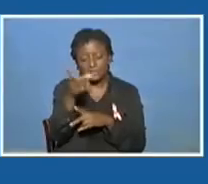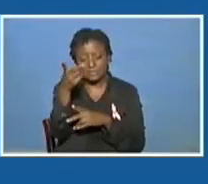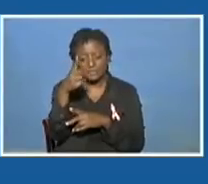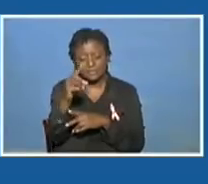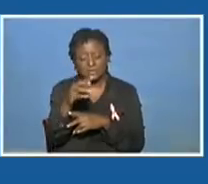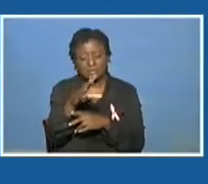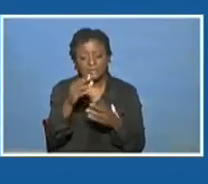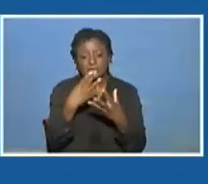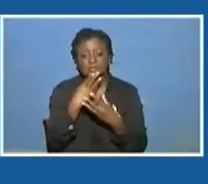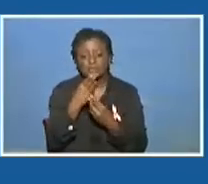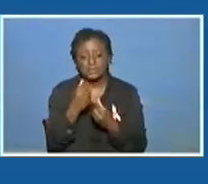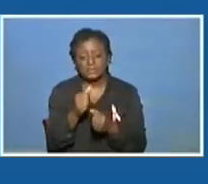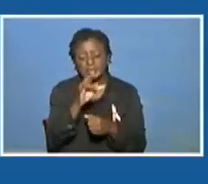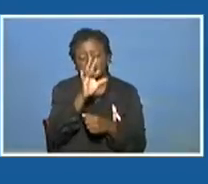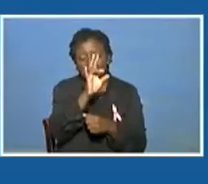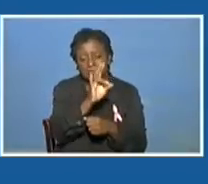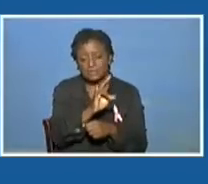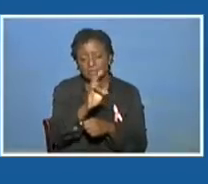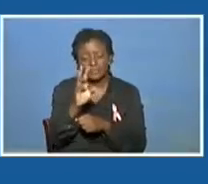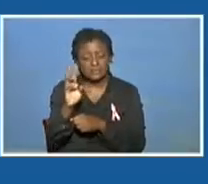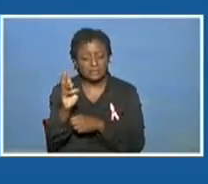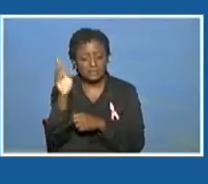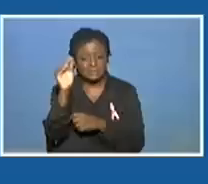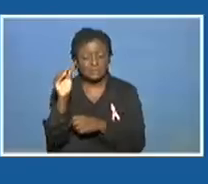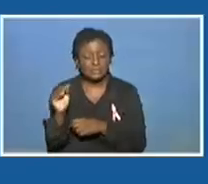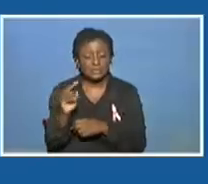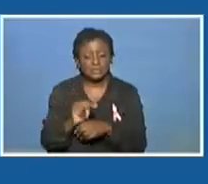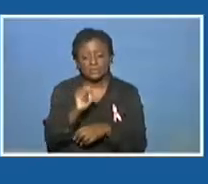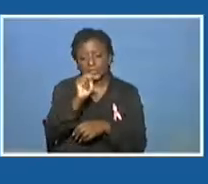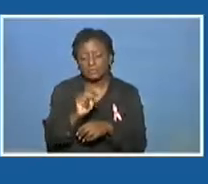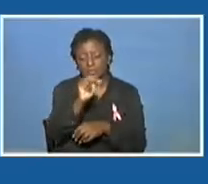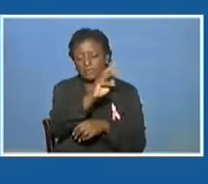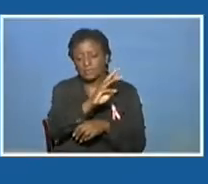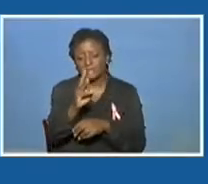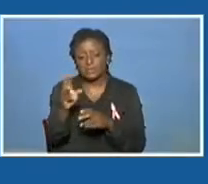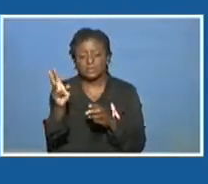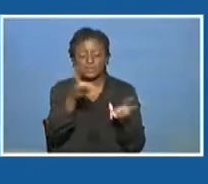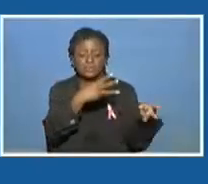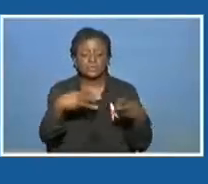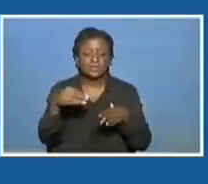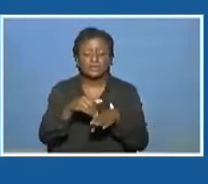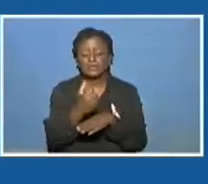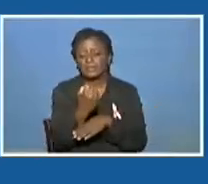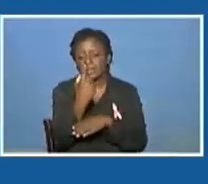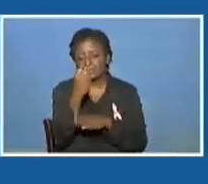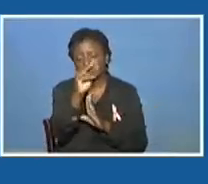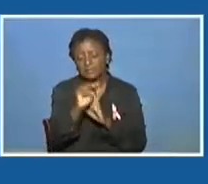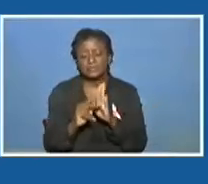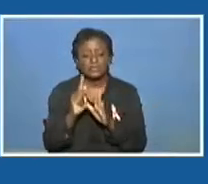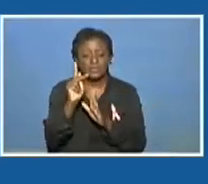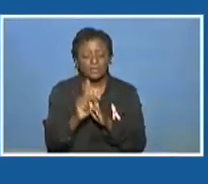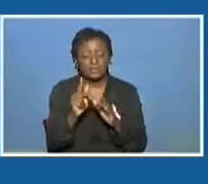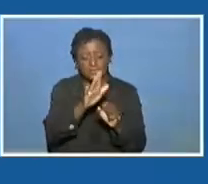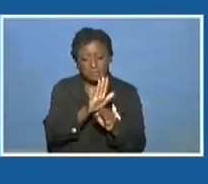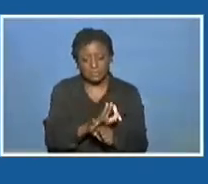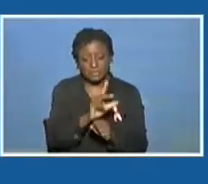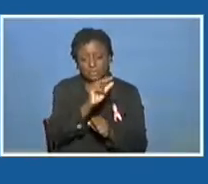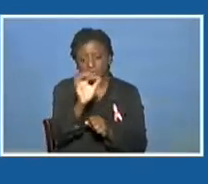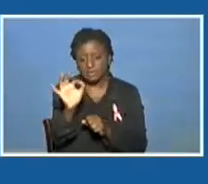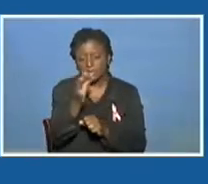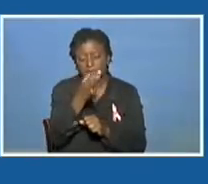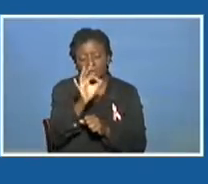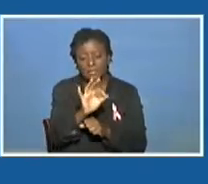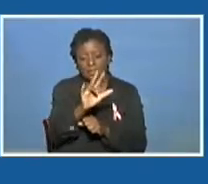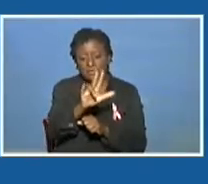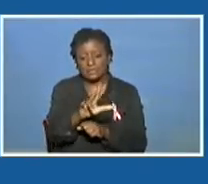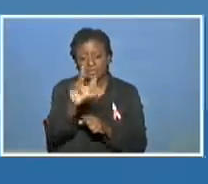76%. We have north-northwest winds at 11 miles per hour, the barometric pressure 1,012.6 millibars, that's 29.93 inches, and